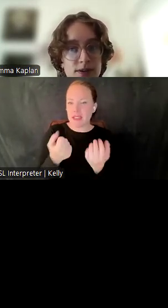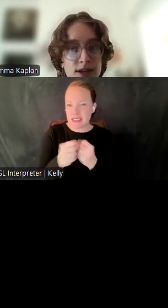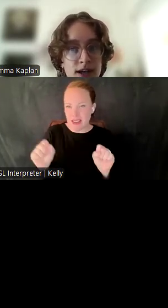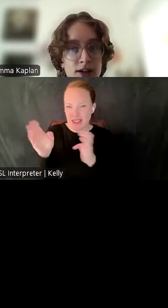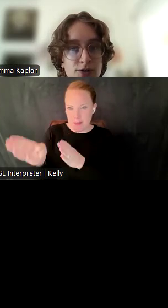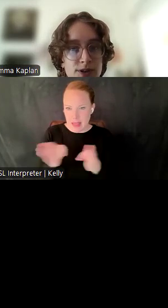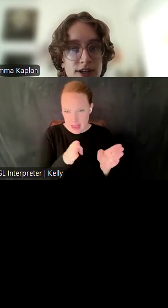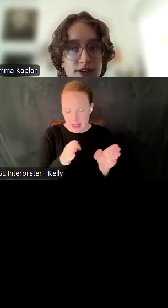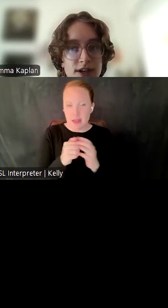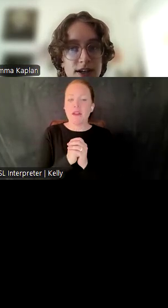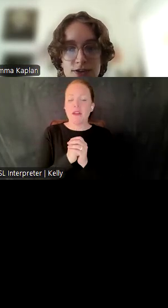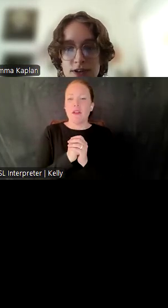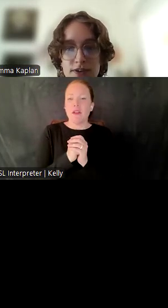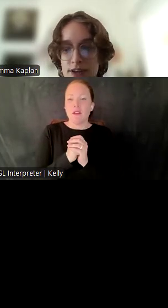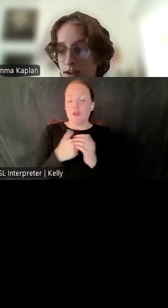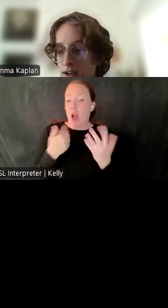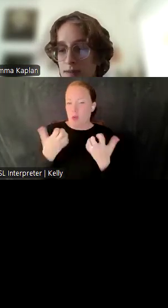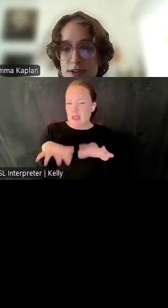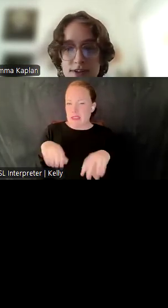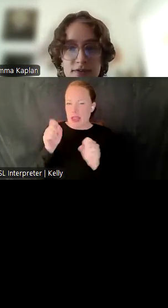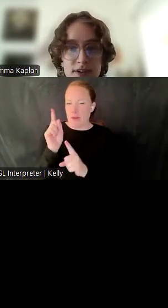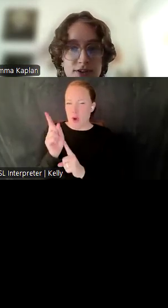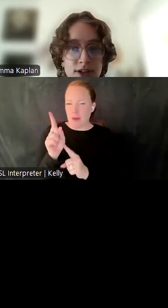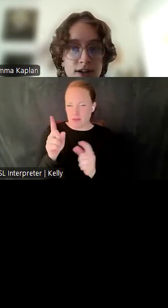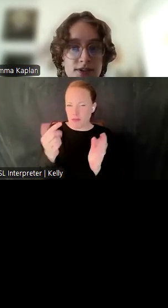specifics of safety planning, I just want to take a second to revisit